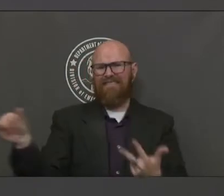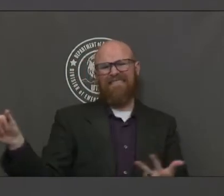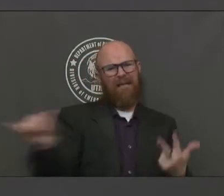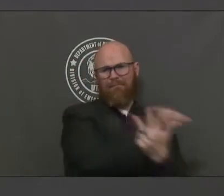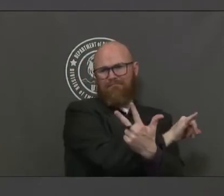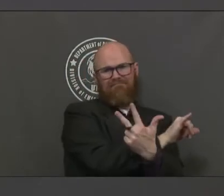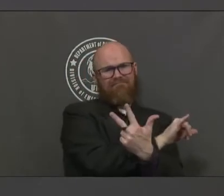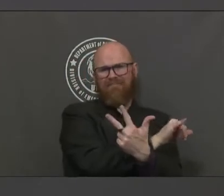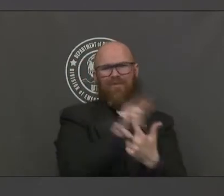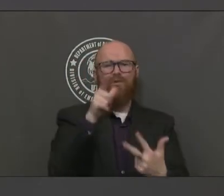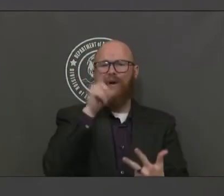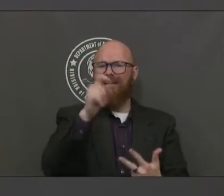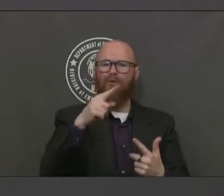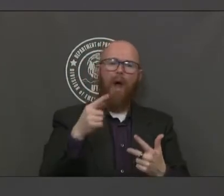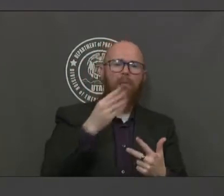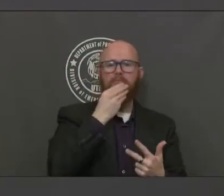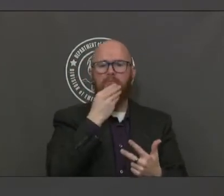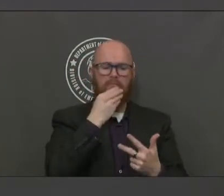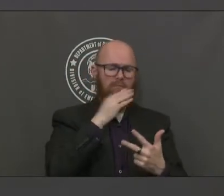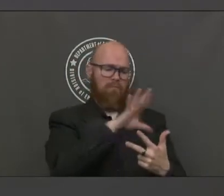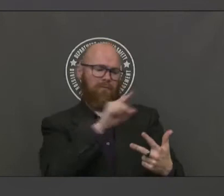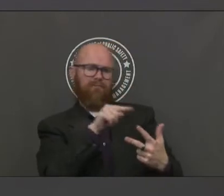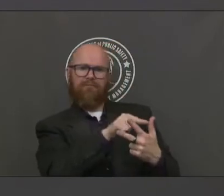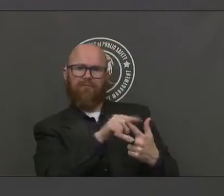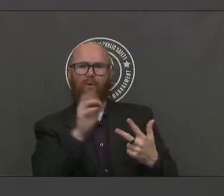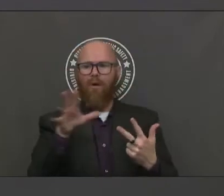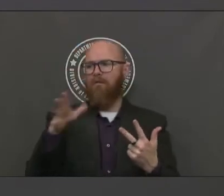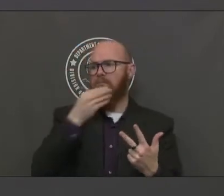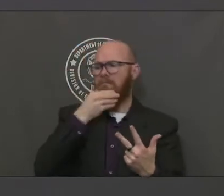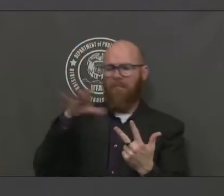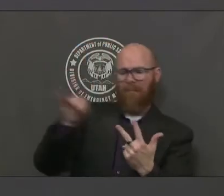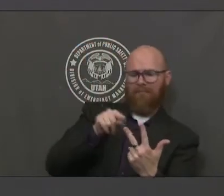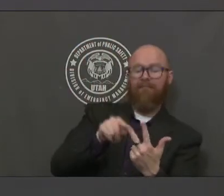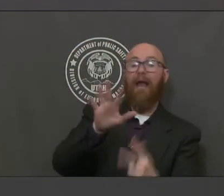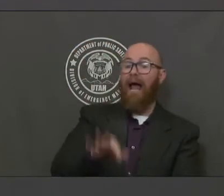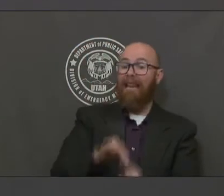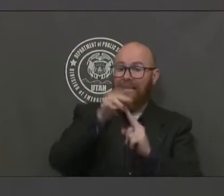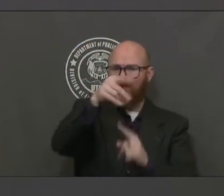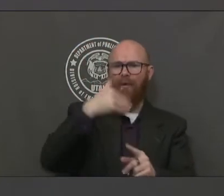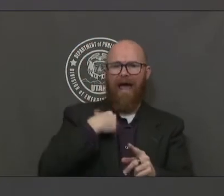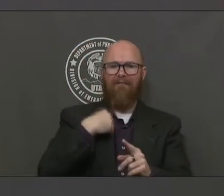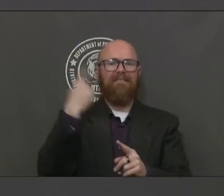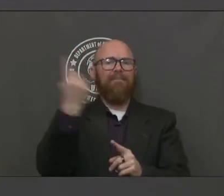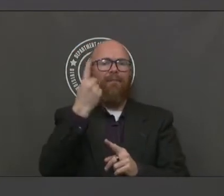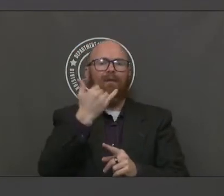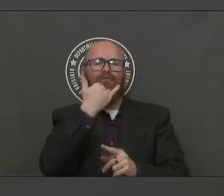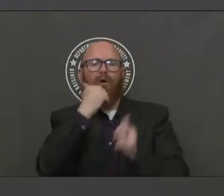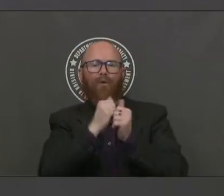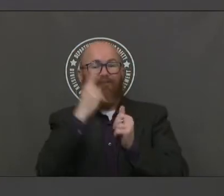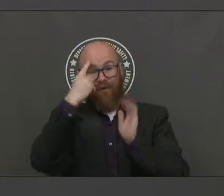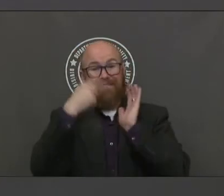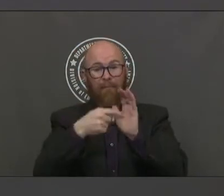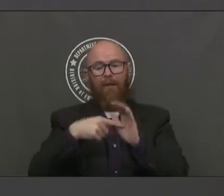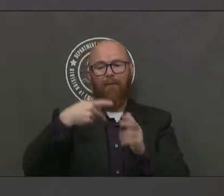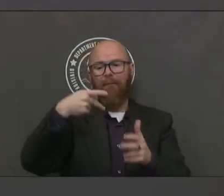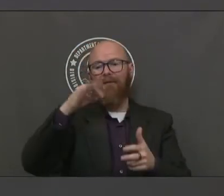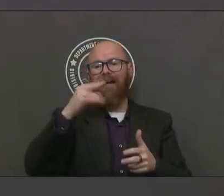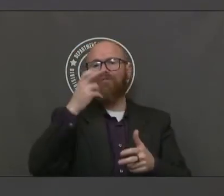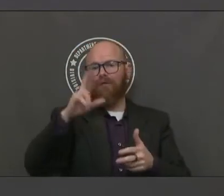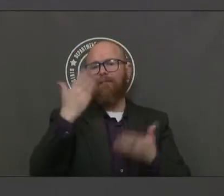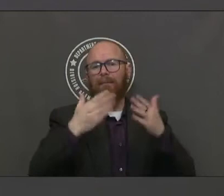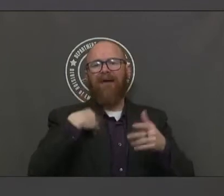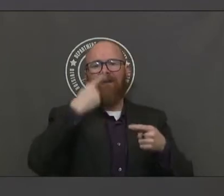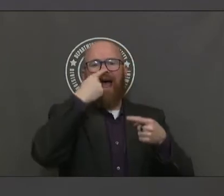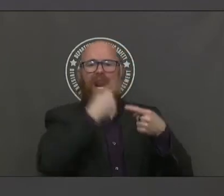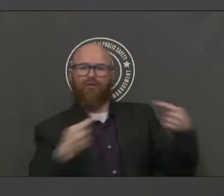other unless you have a condition that is contraindicated to one. So it is really exciting to soon be able to have 3 options that